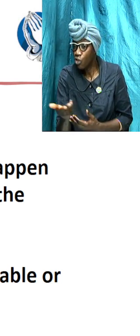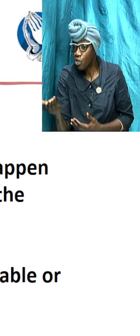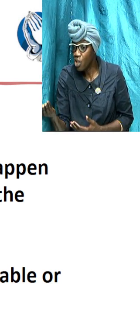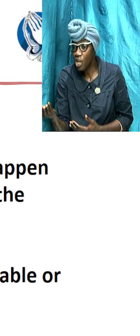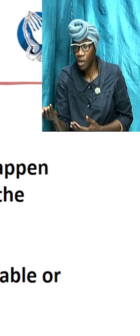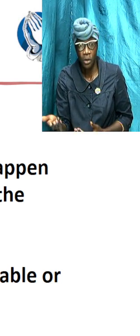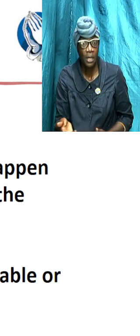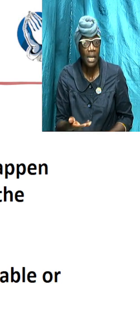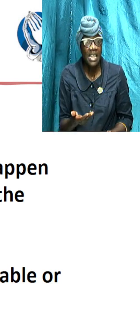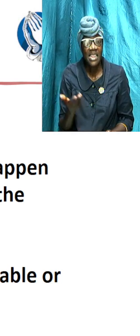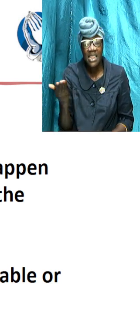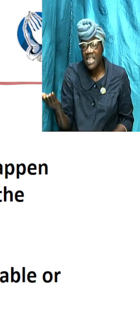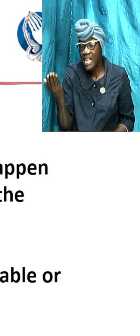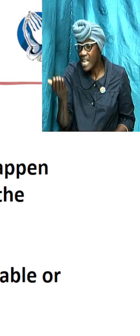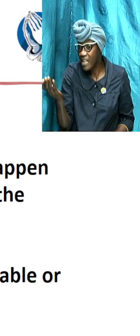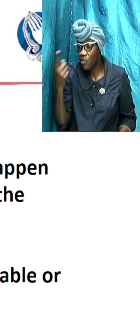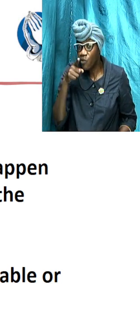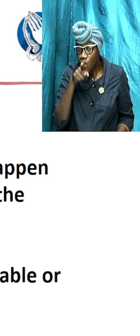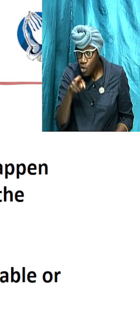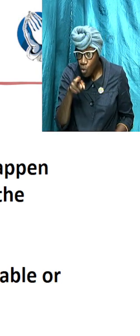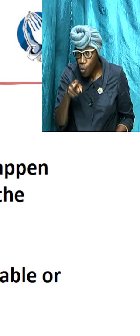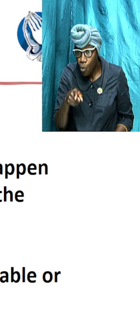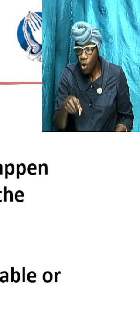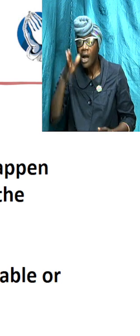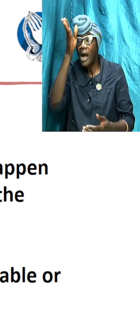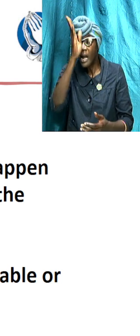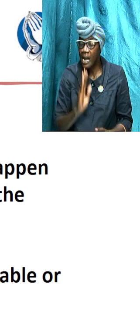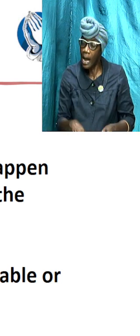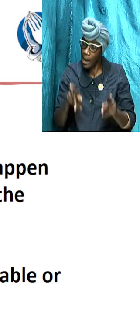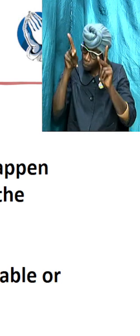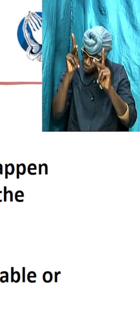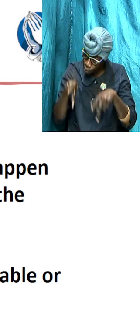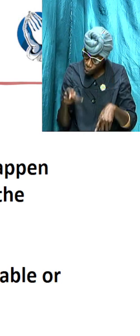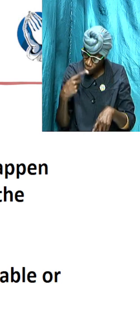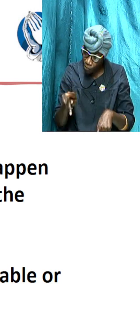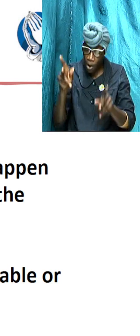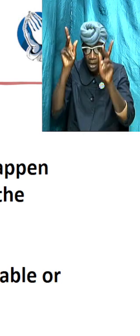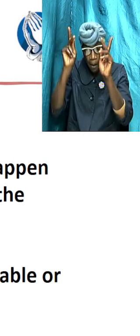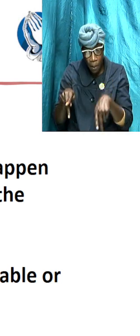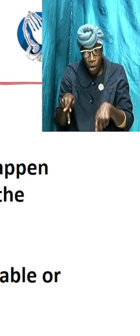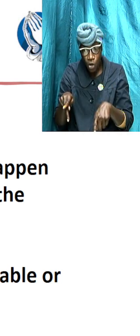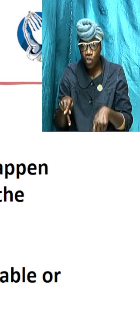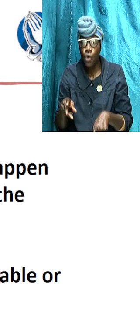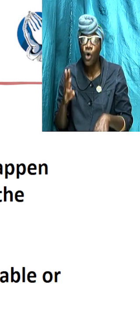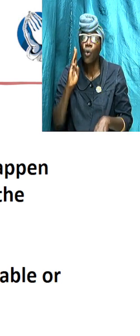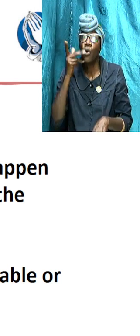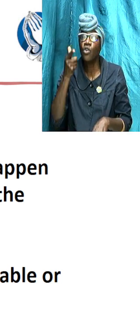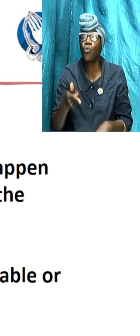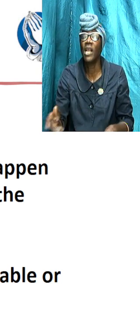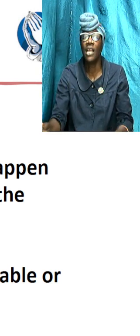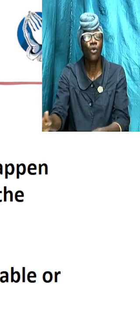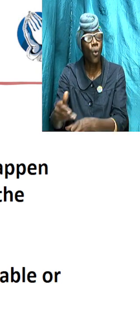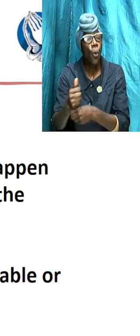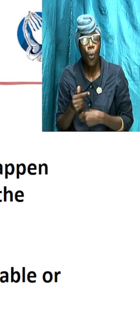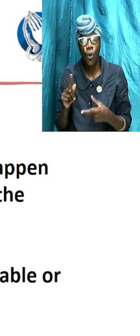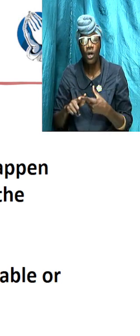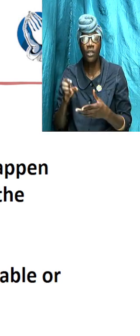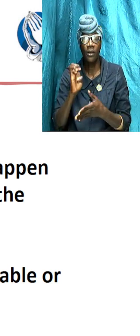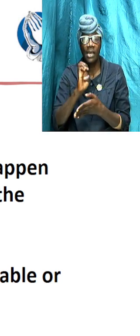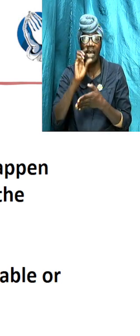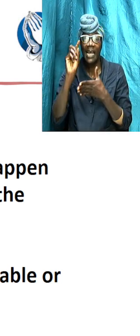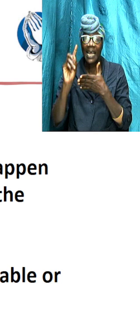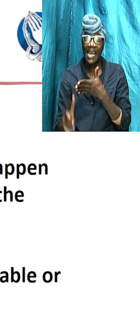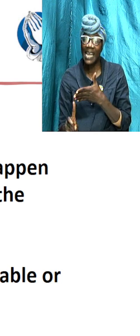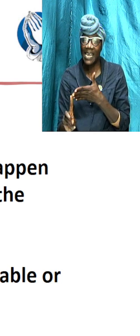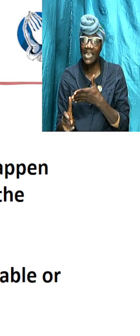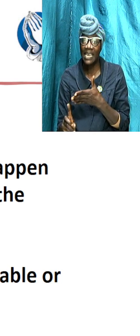things, amen, some things that God has put down for the person who is willing to hold out unto the end. And